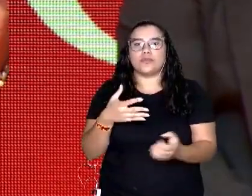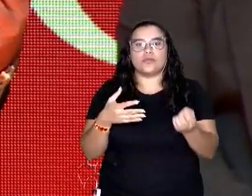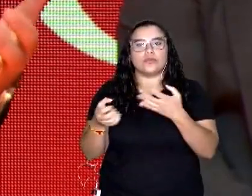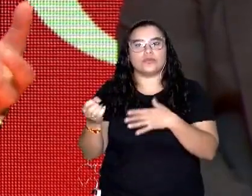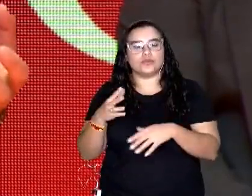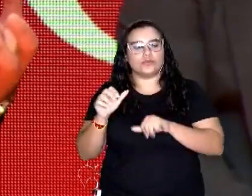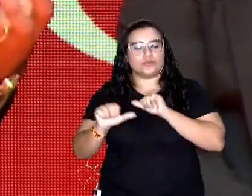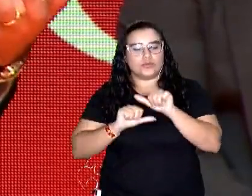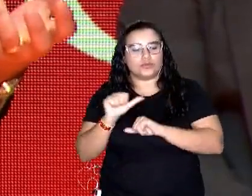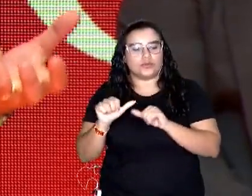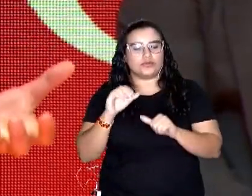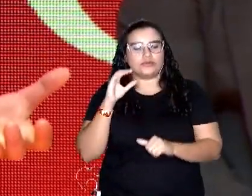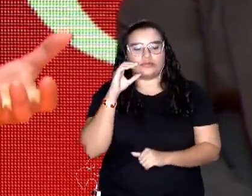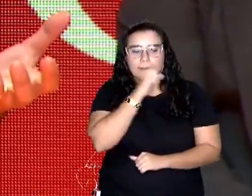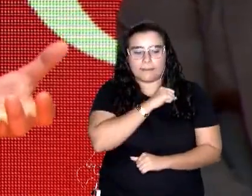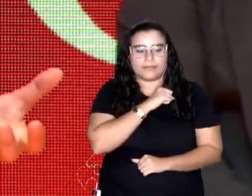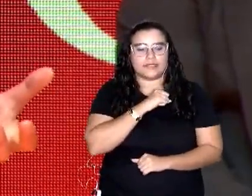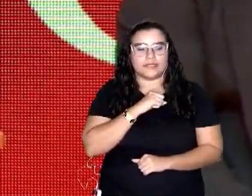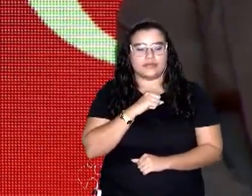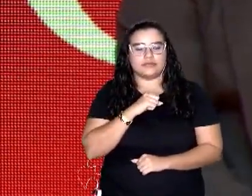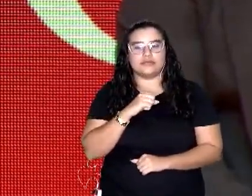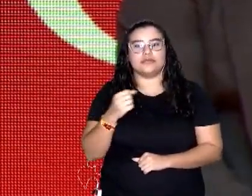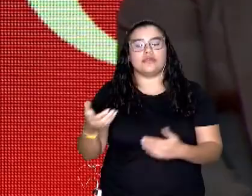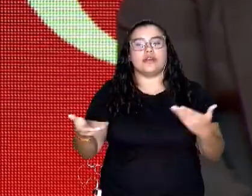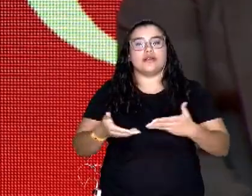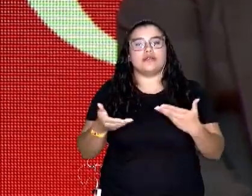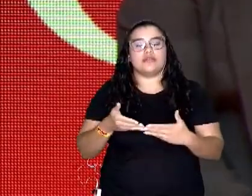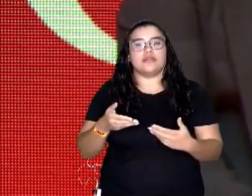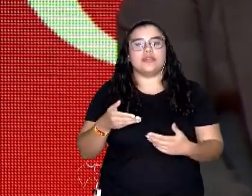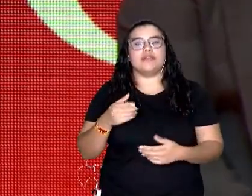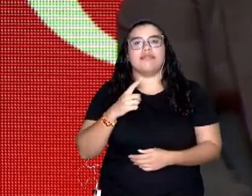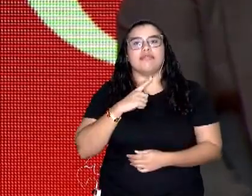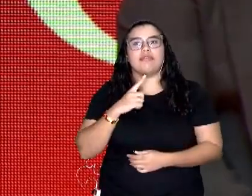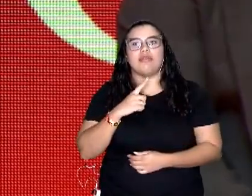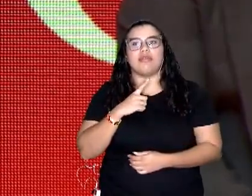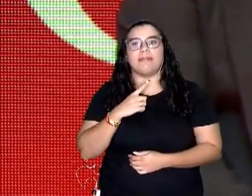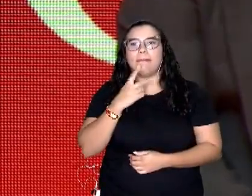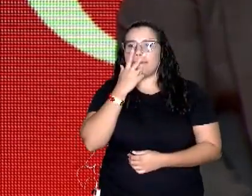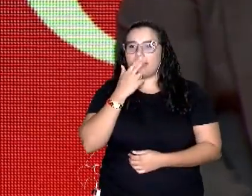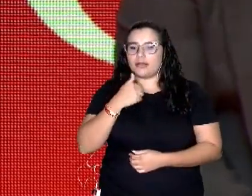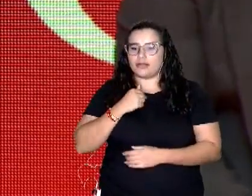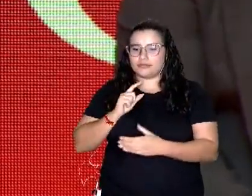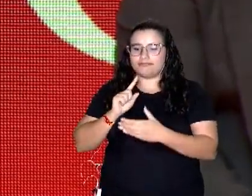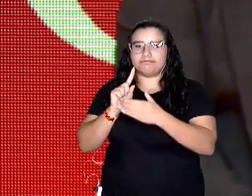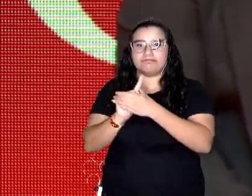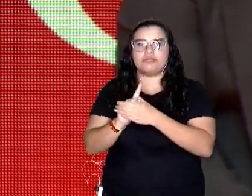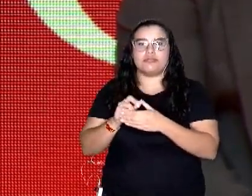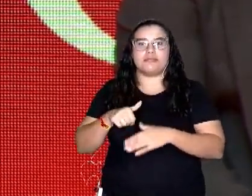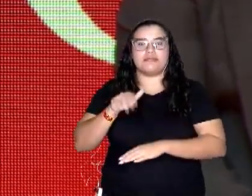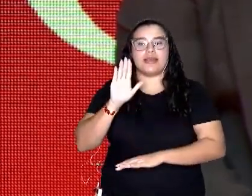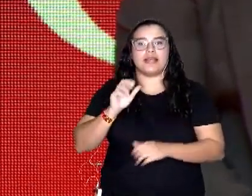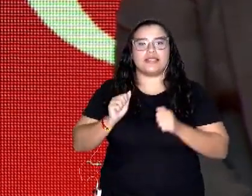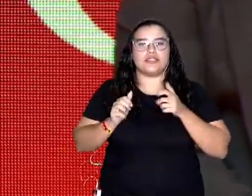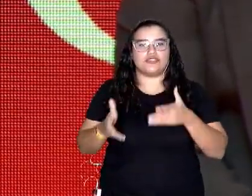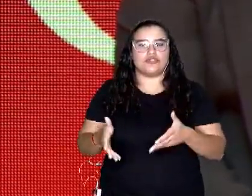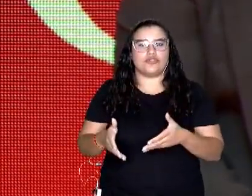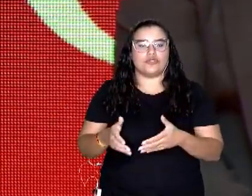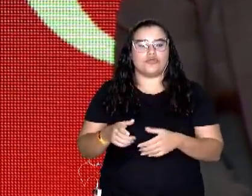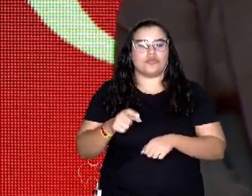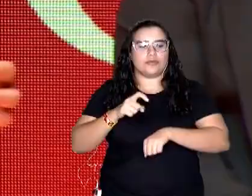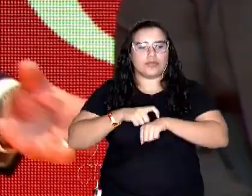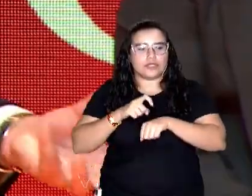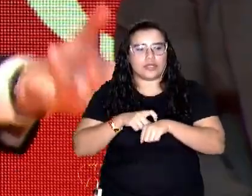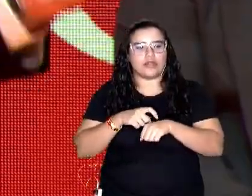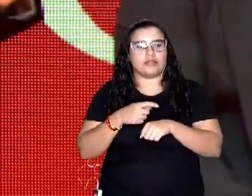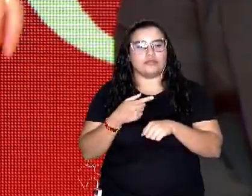we are seeing an active involvement of the tax function in these changes, because there is a business-driven